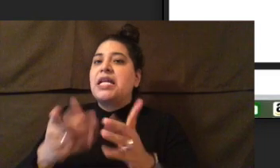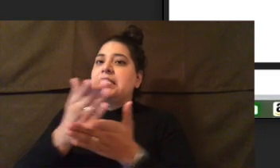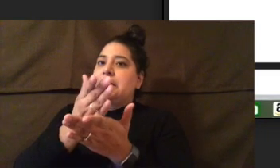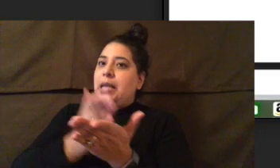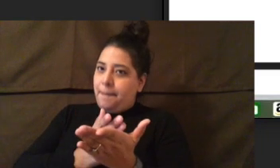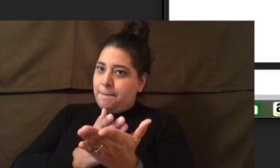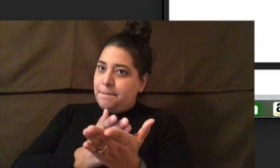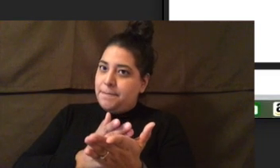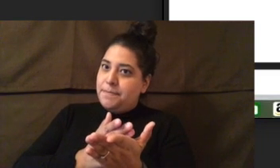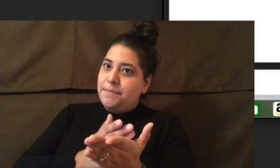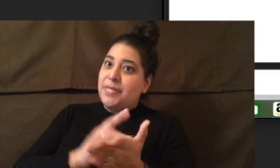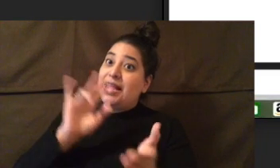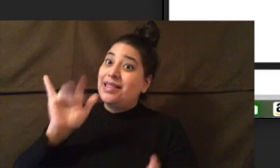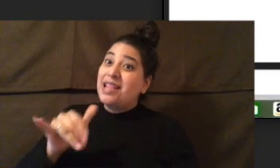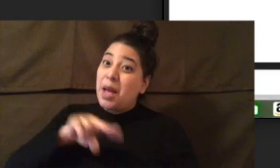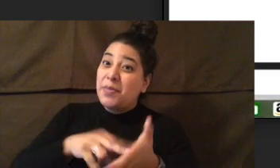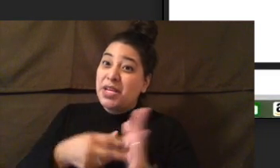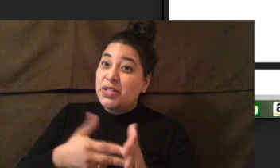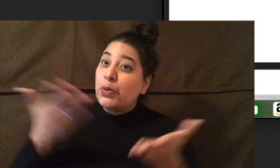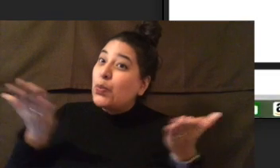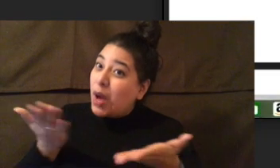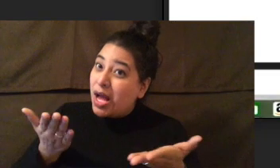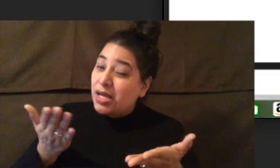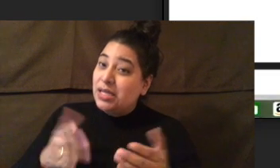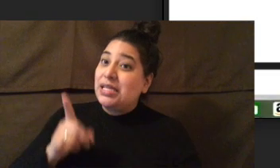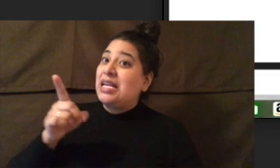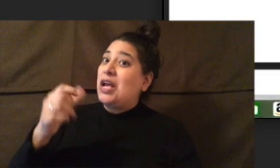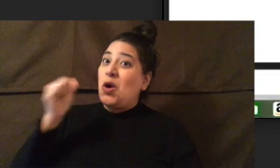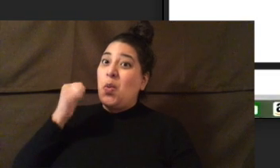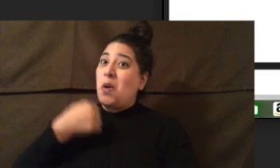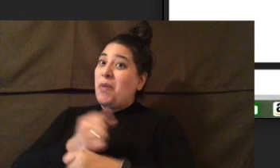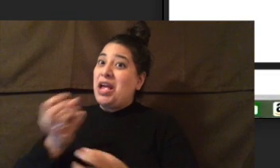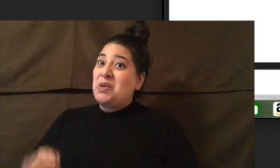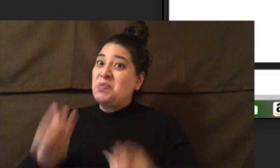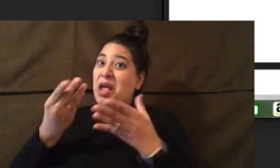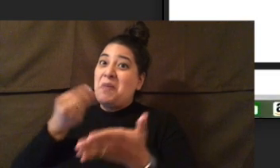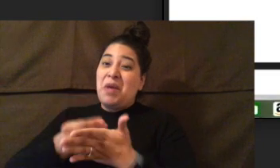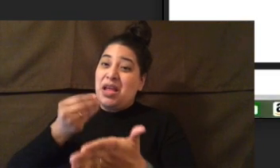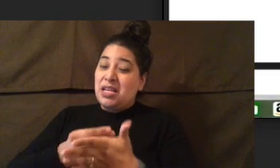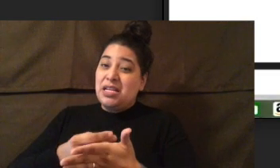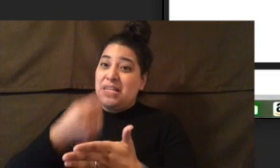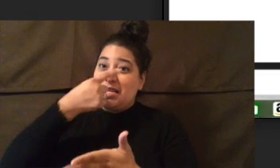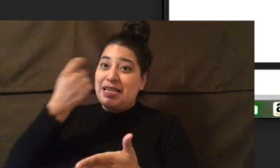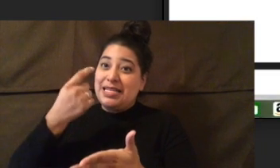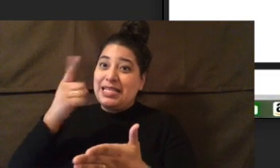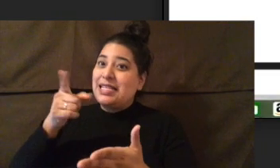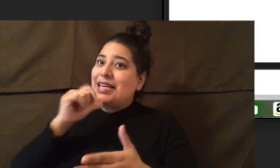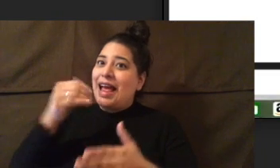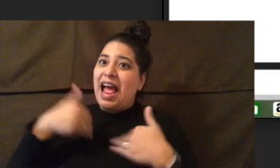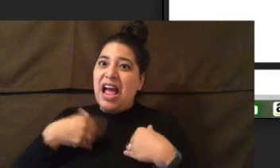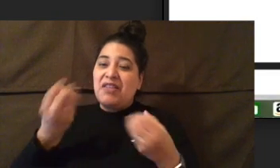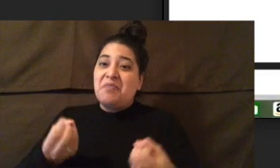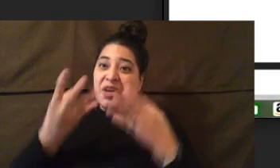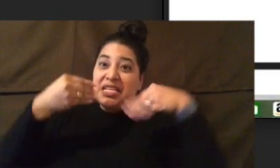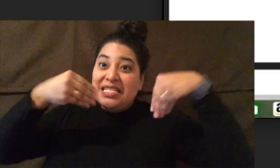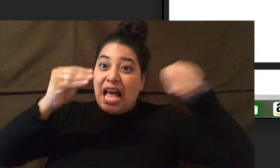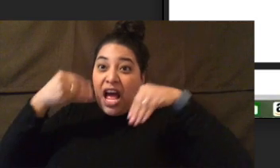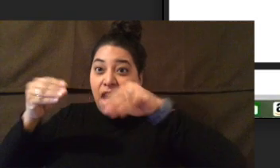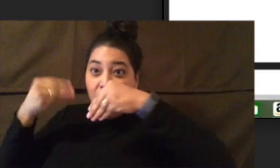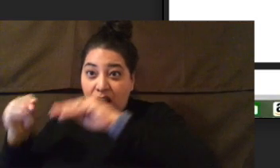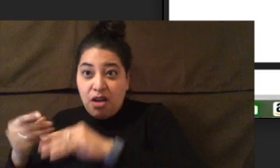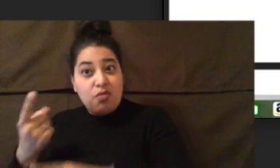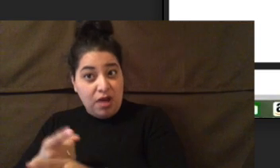if it destroyed some of them, it would end up meaning that he would make less money because he would have less produce to